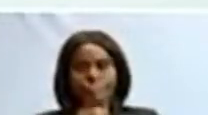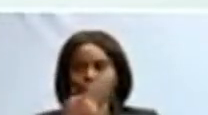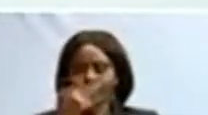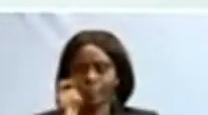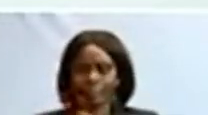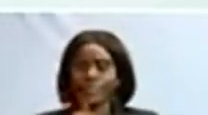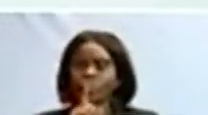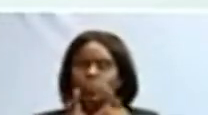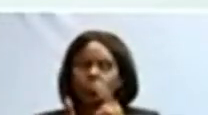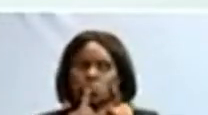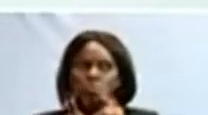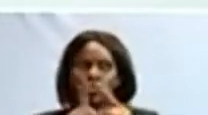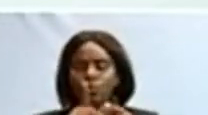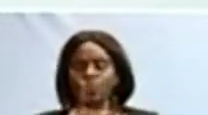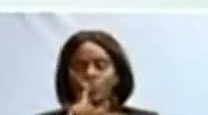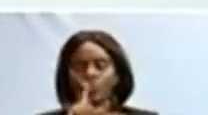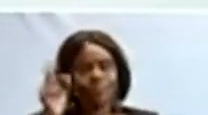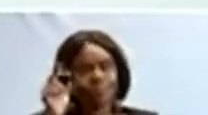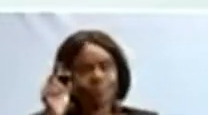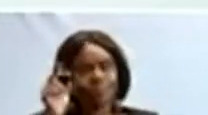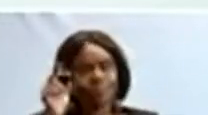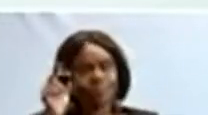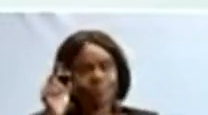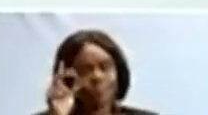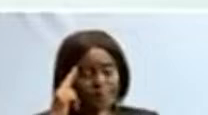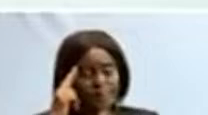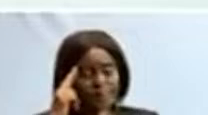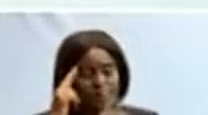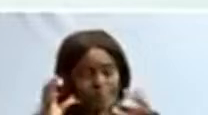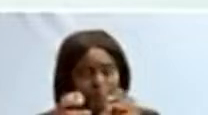remain factual and give facts to this committee.